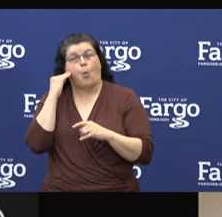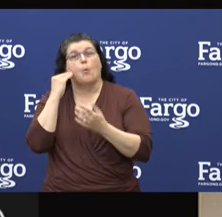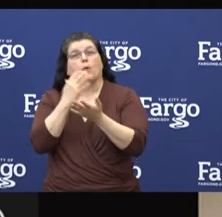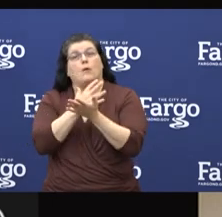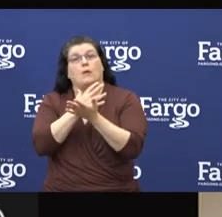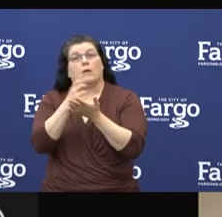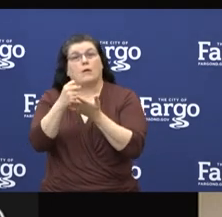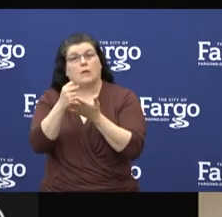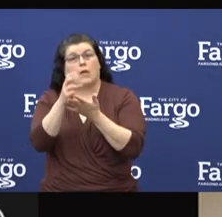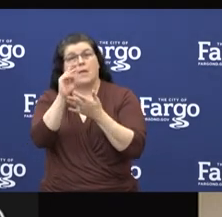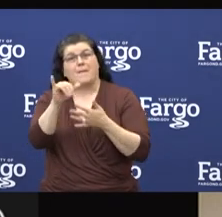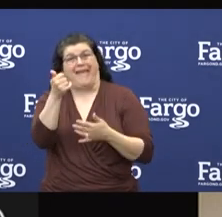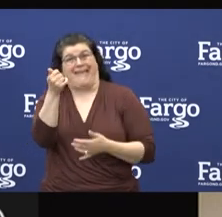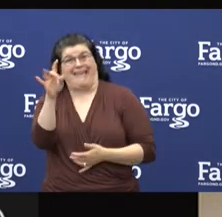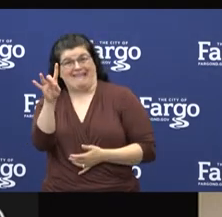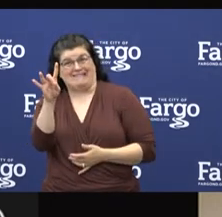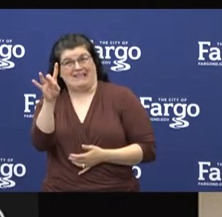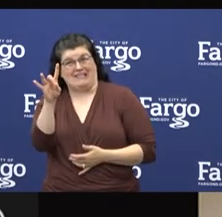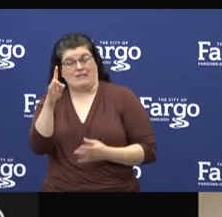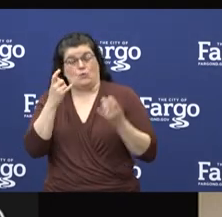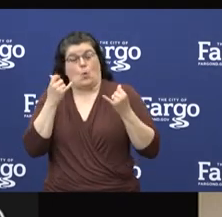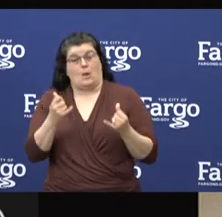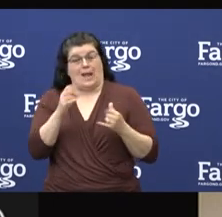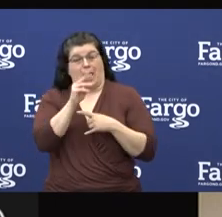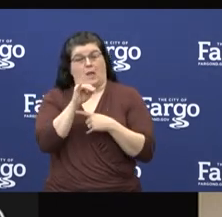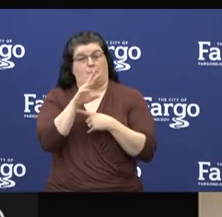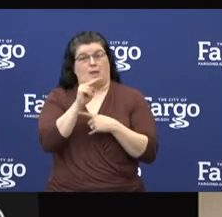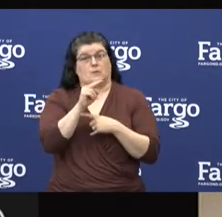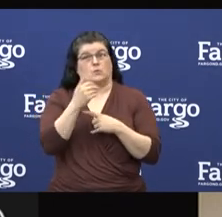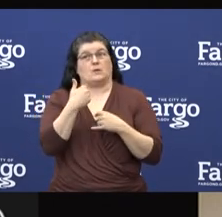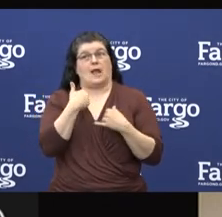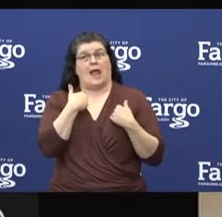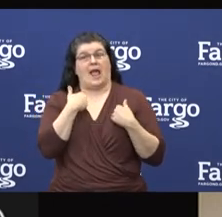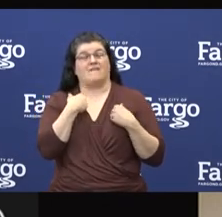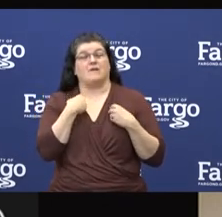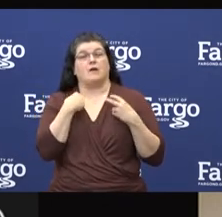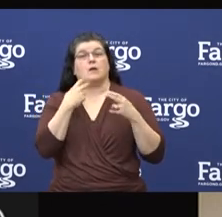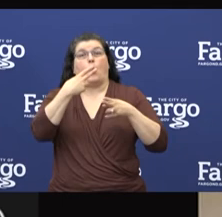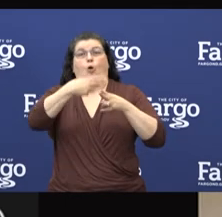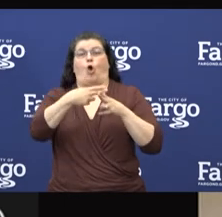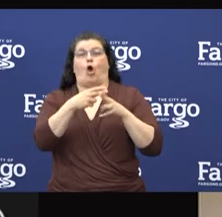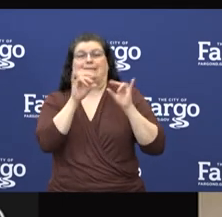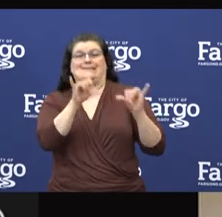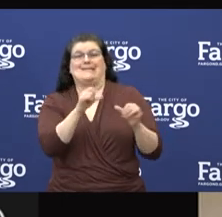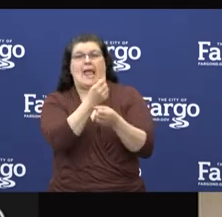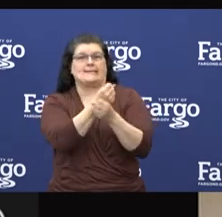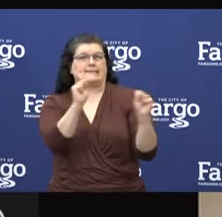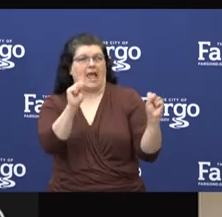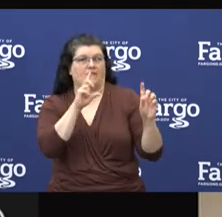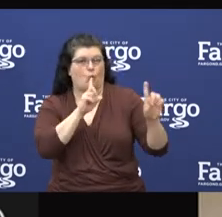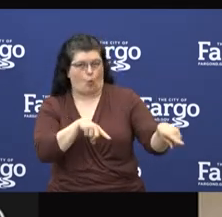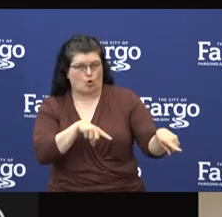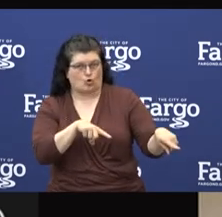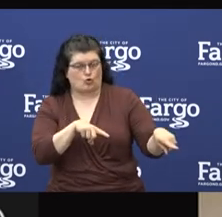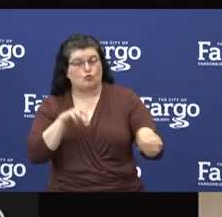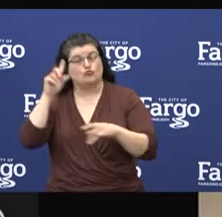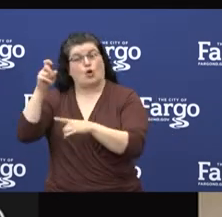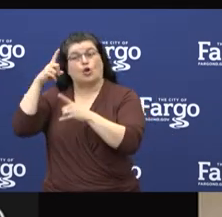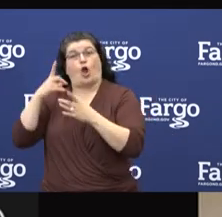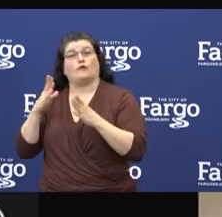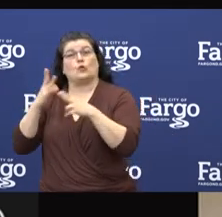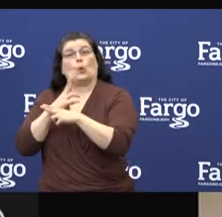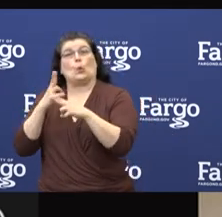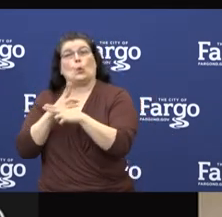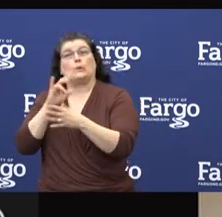18th. Minnesota is now operating under a stay-safe order. Governor Walz is using the analogy of turning the